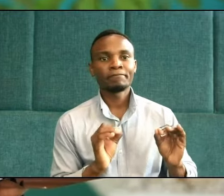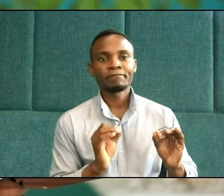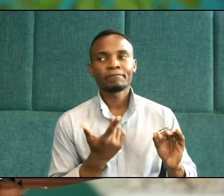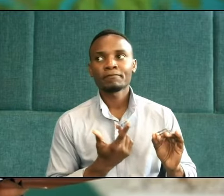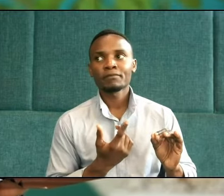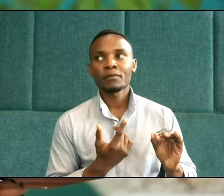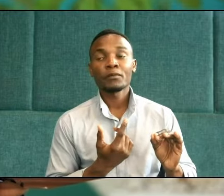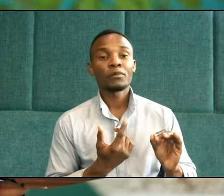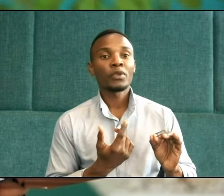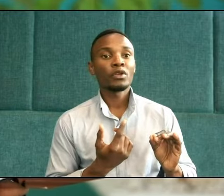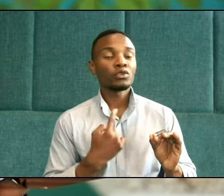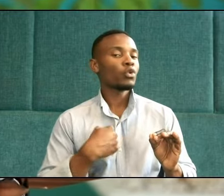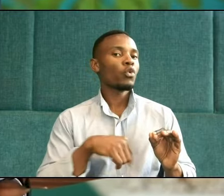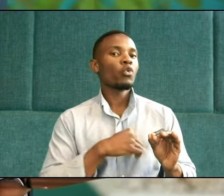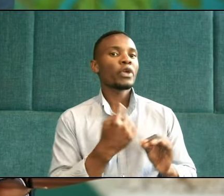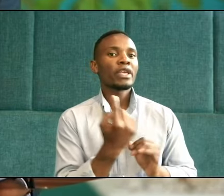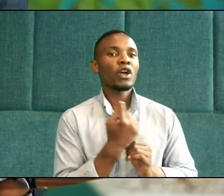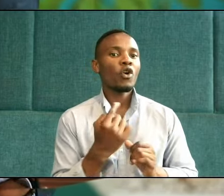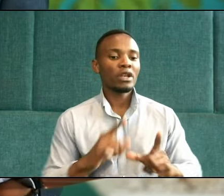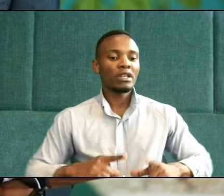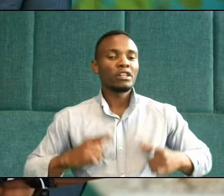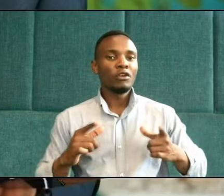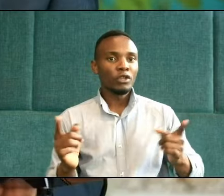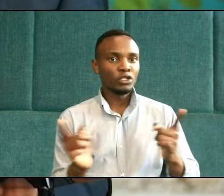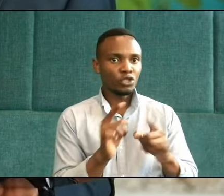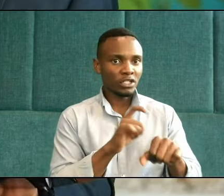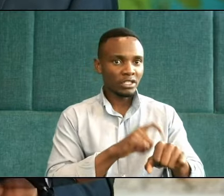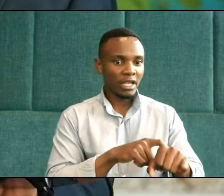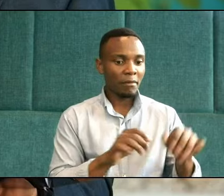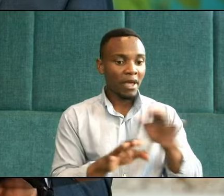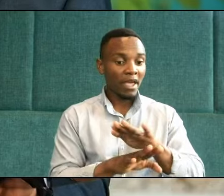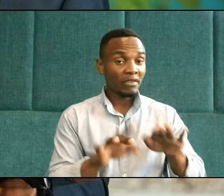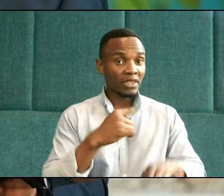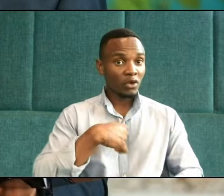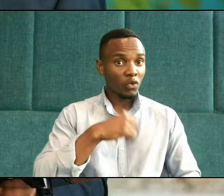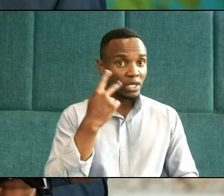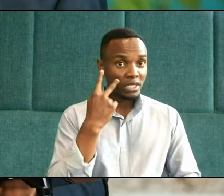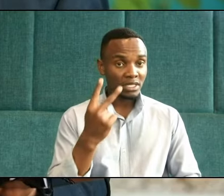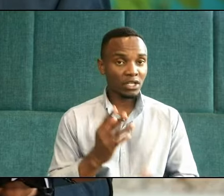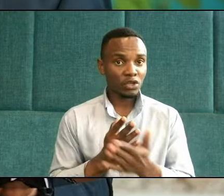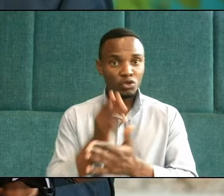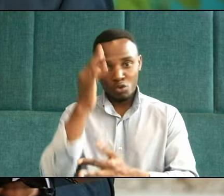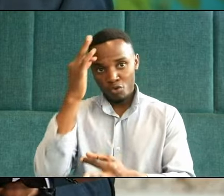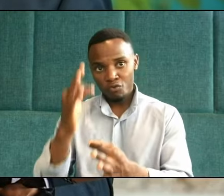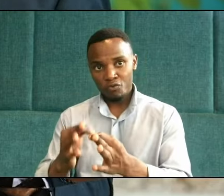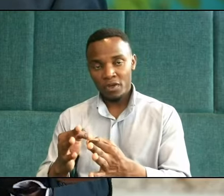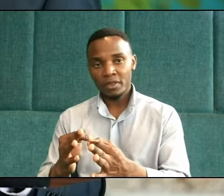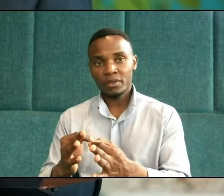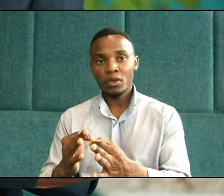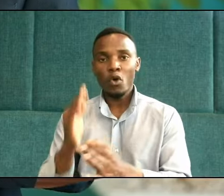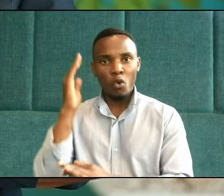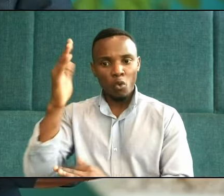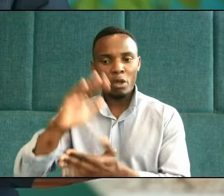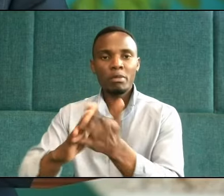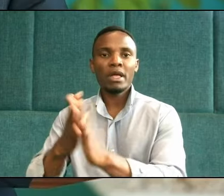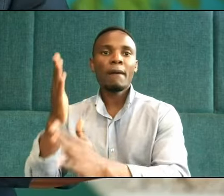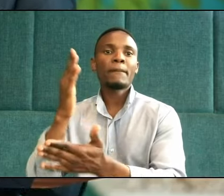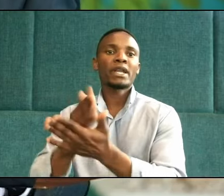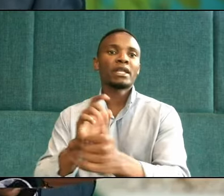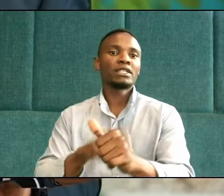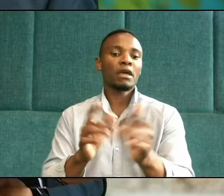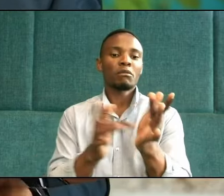and therefore we are passing by. What we see by faith will become a reality when Jesus